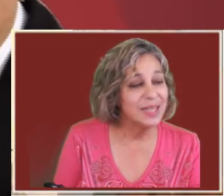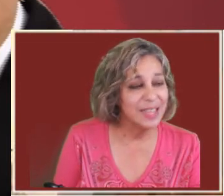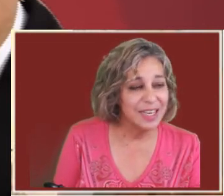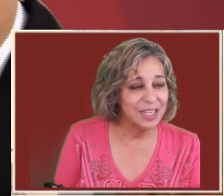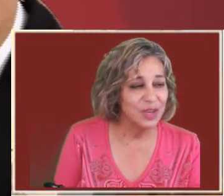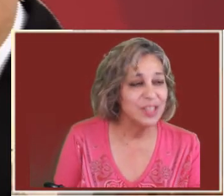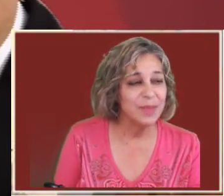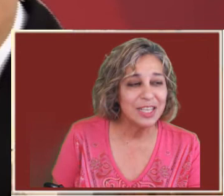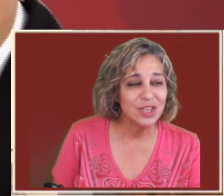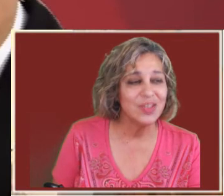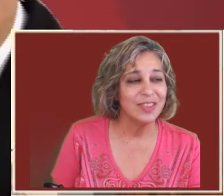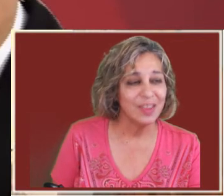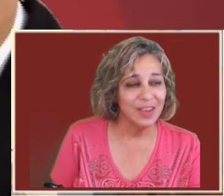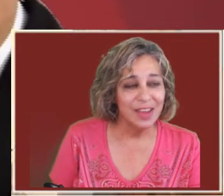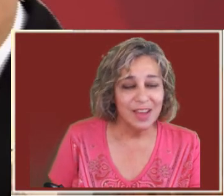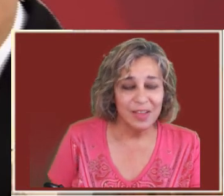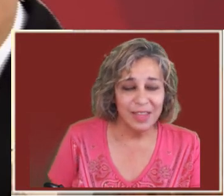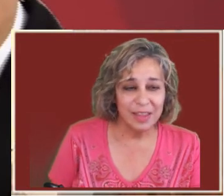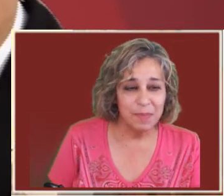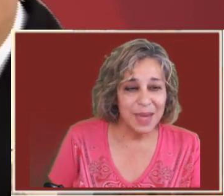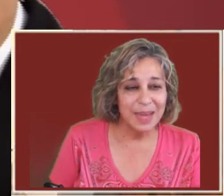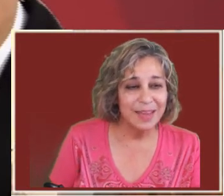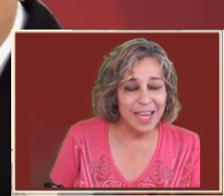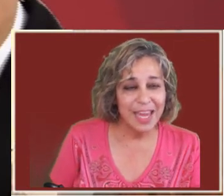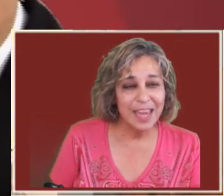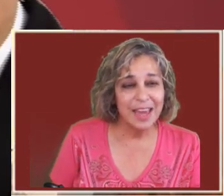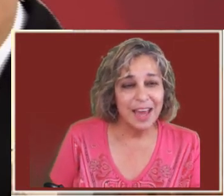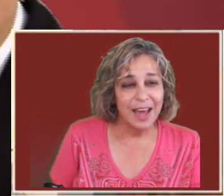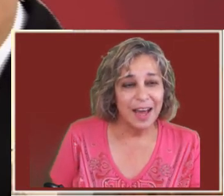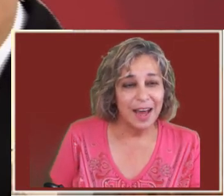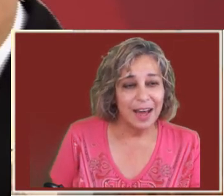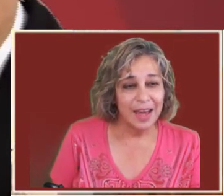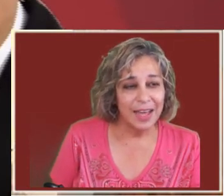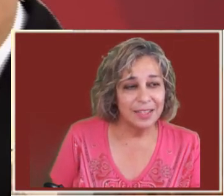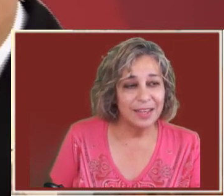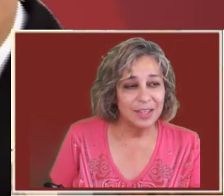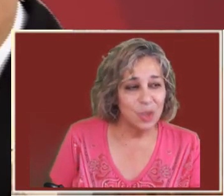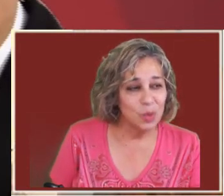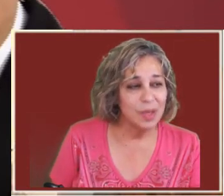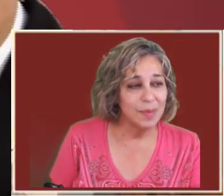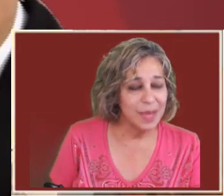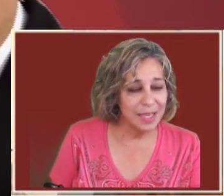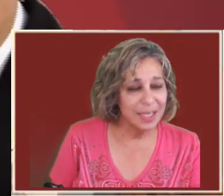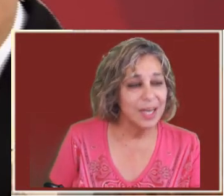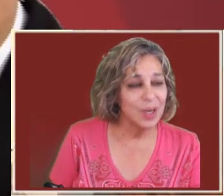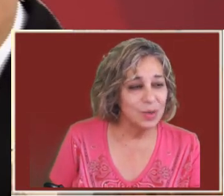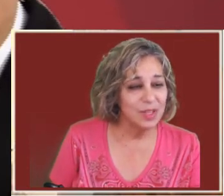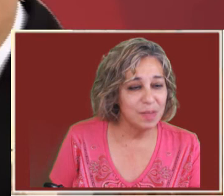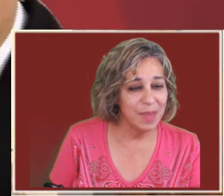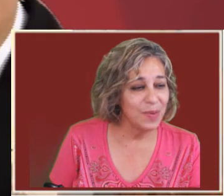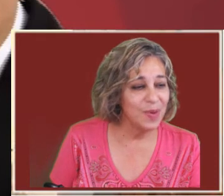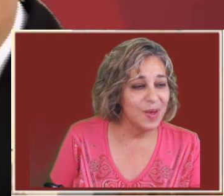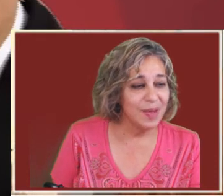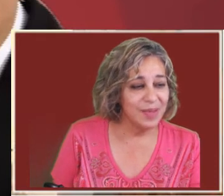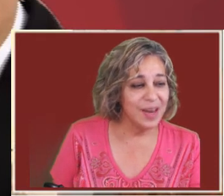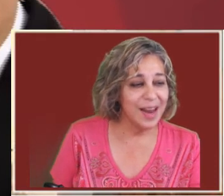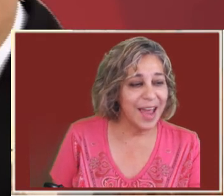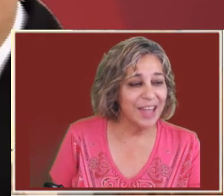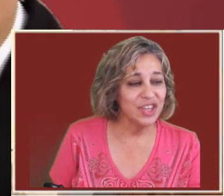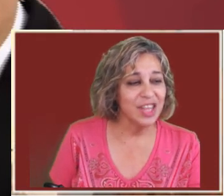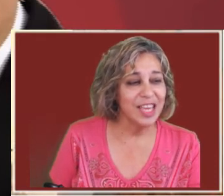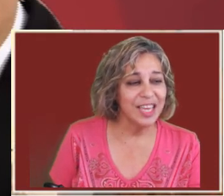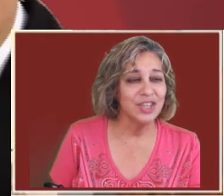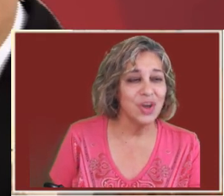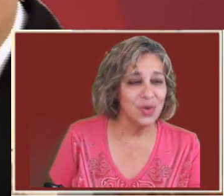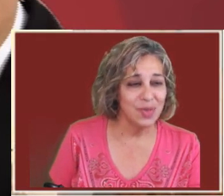being attended to. He's making sure that the money that he has told them is going to go to the people, that it